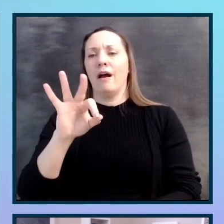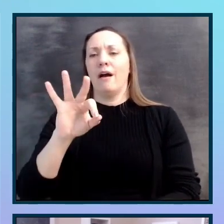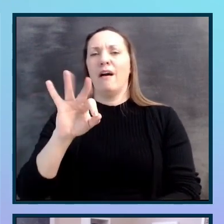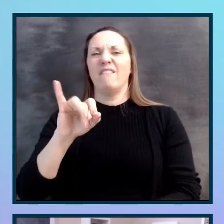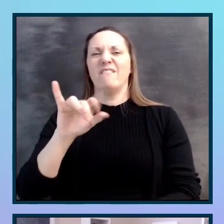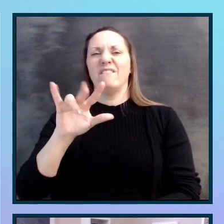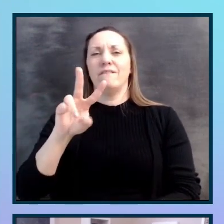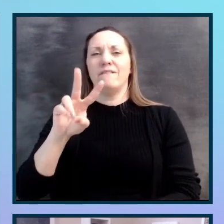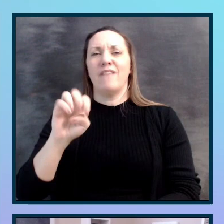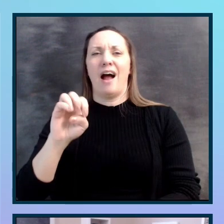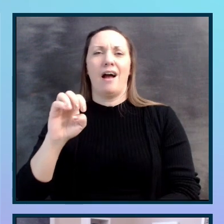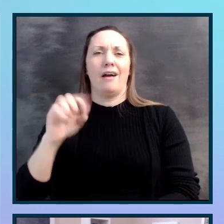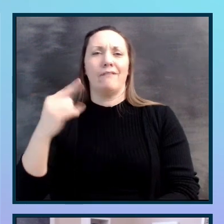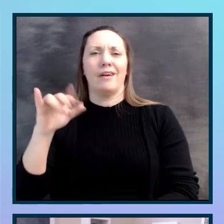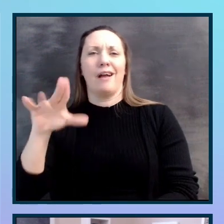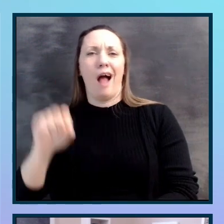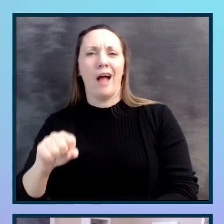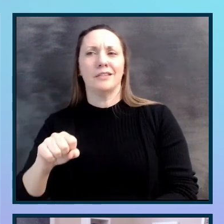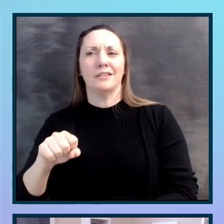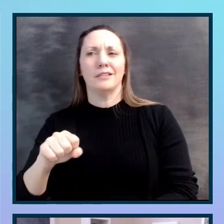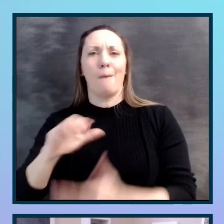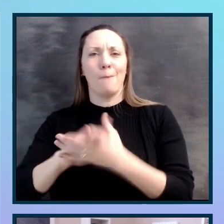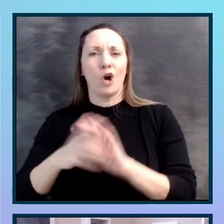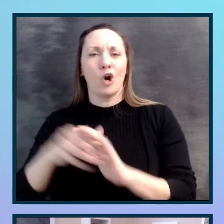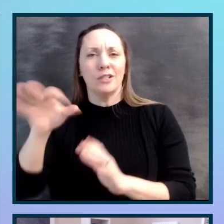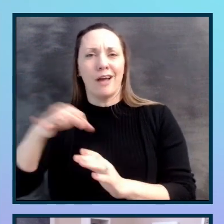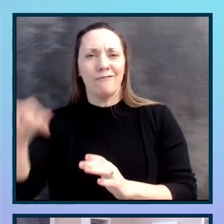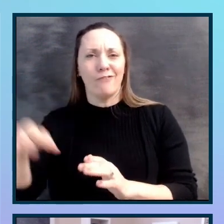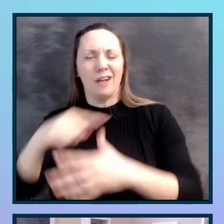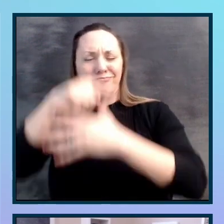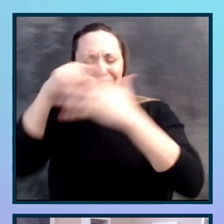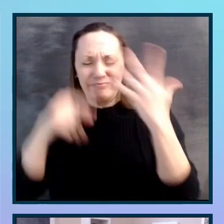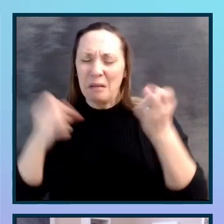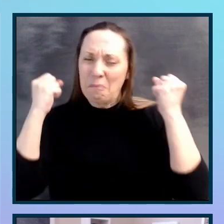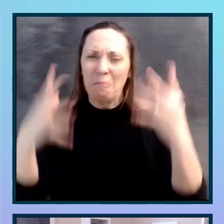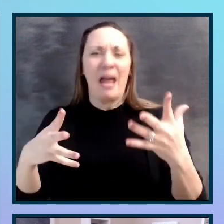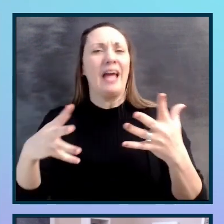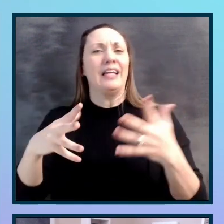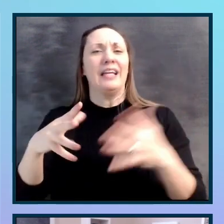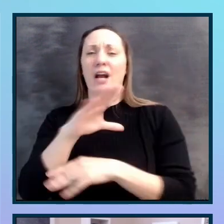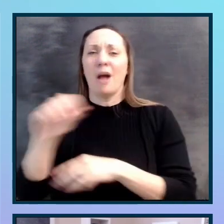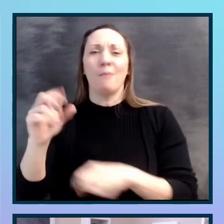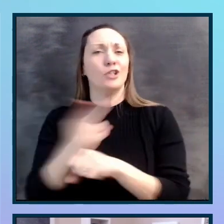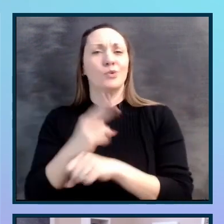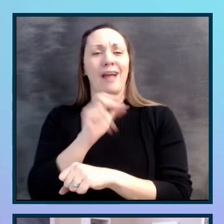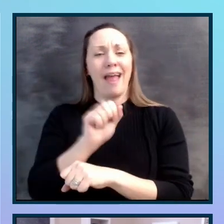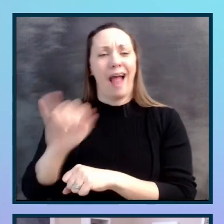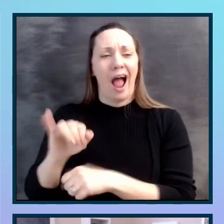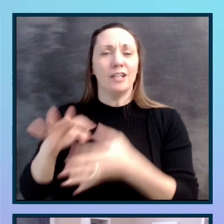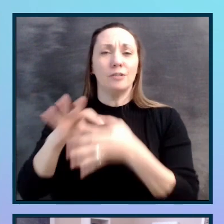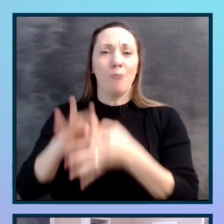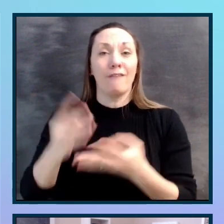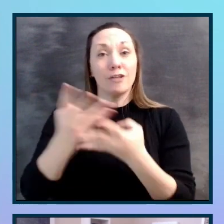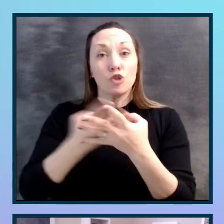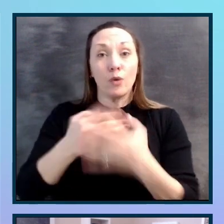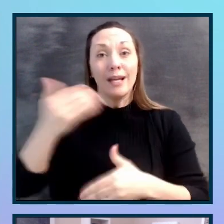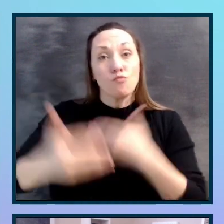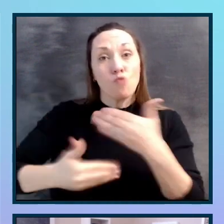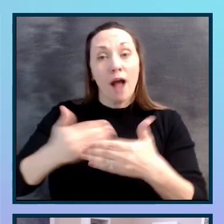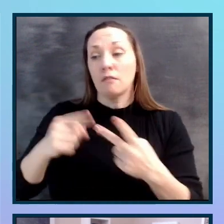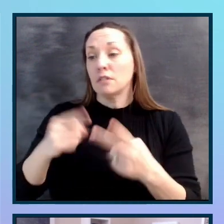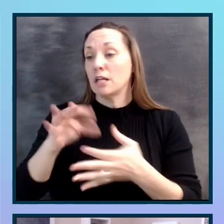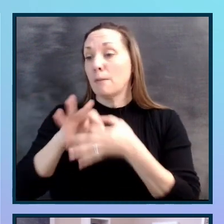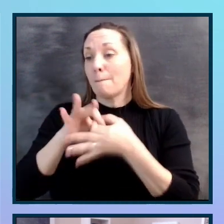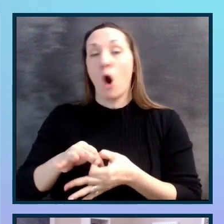all kinds of companies who are using AI as part of the resume screening process, as part of the interviewing process, and as part of